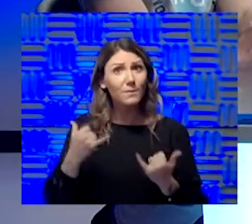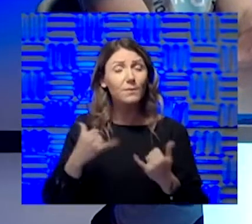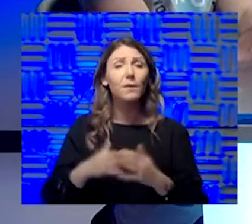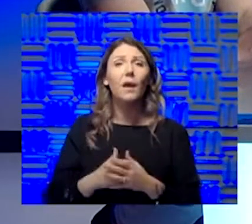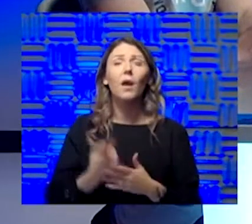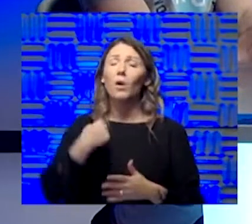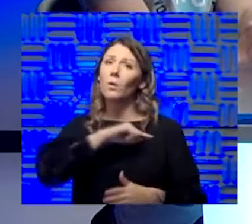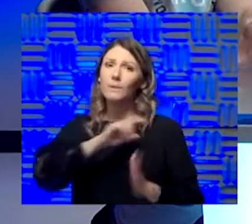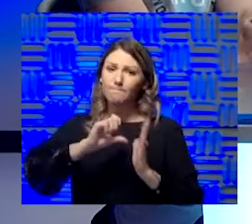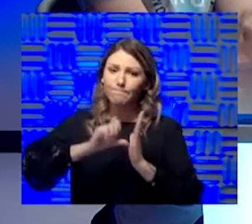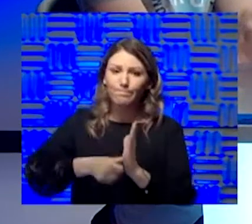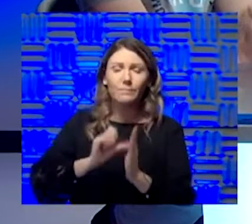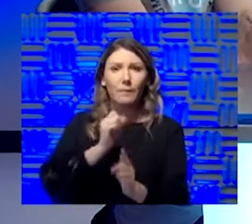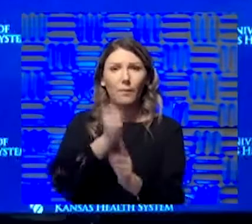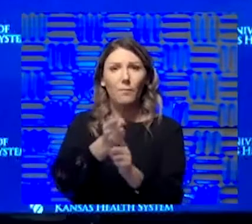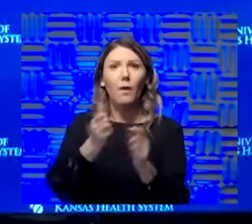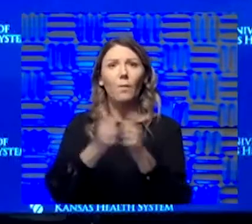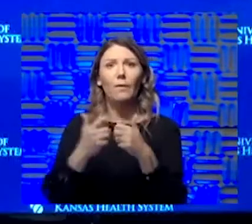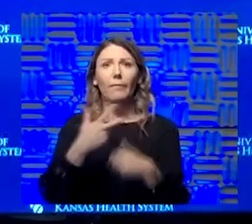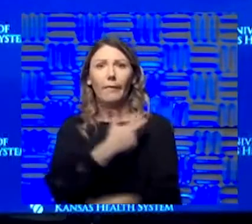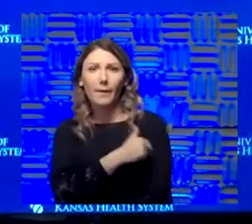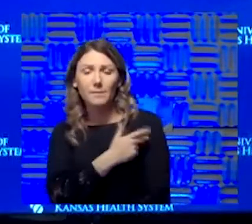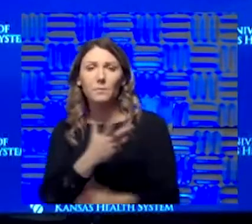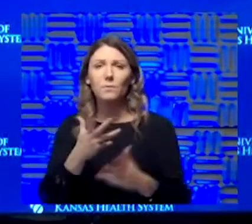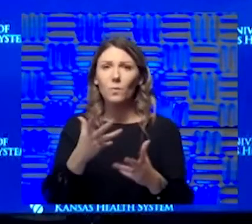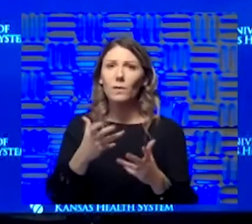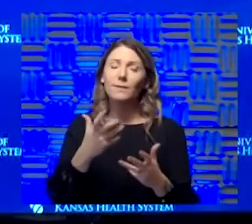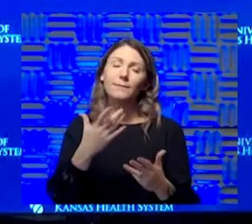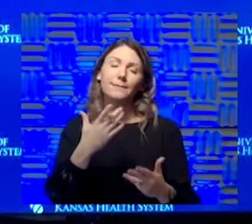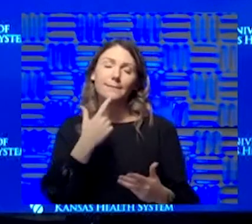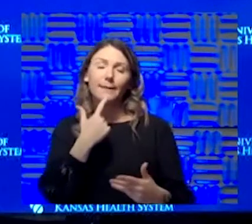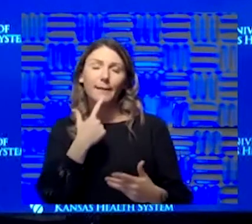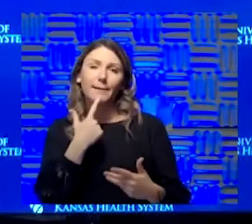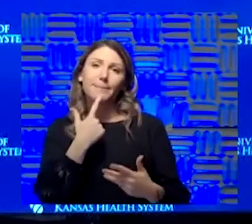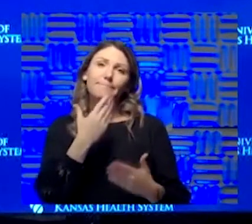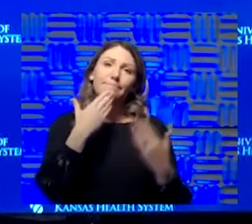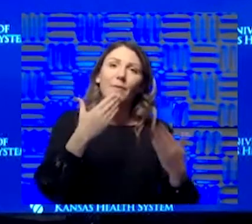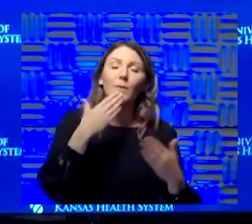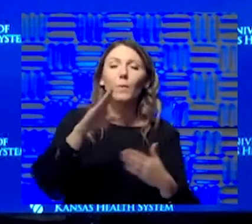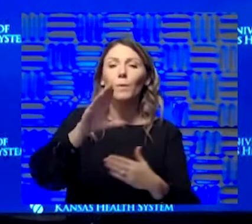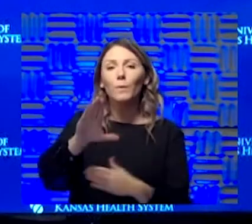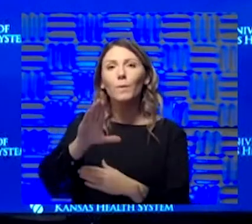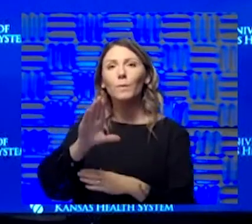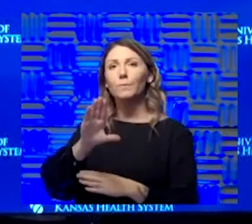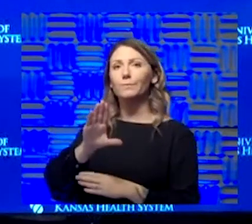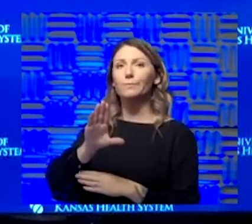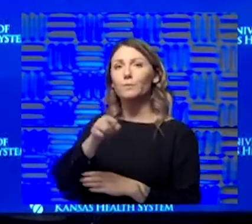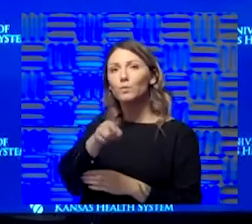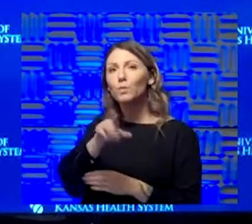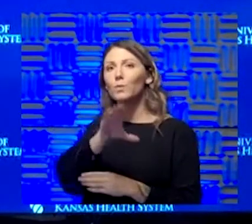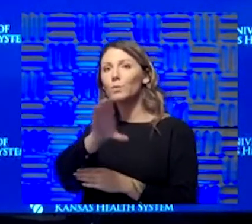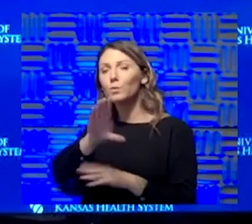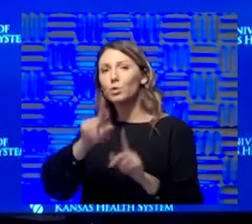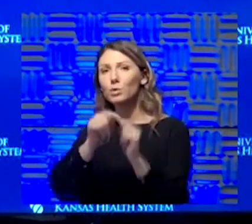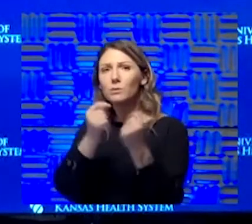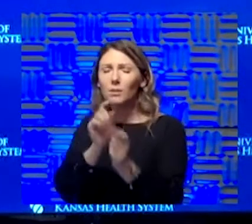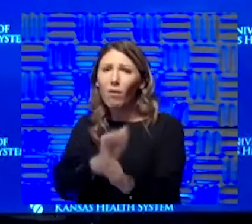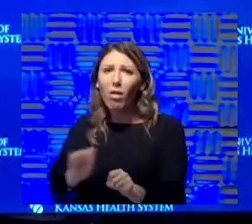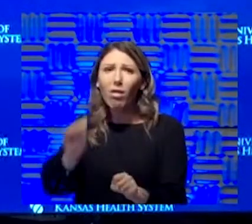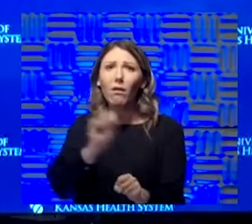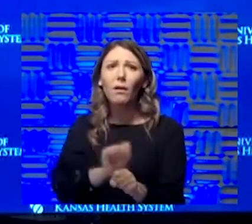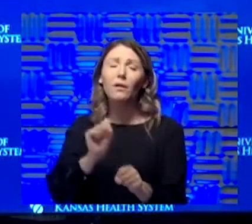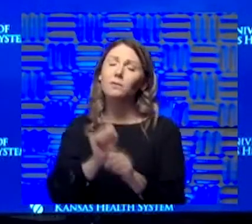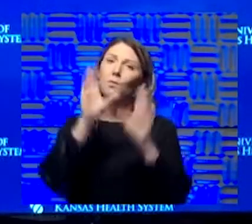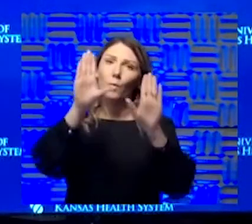we emphasized the impact on hospitals, and I do want to say a special shout out and thank you to you and your team's efforts for working so hard on this, because I do think it's a